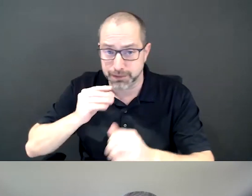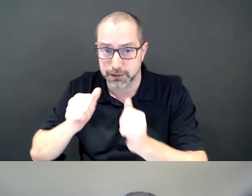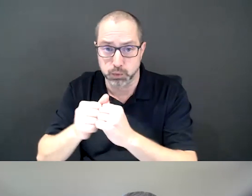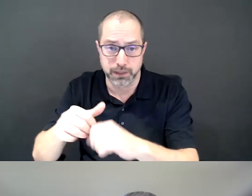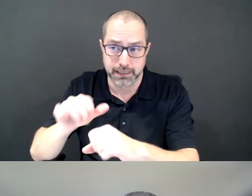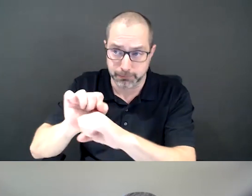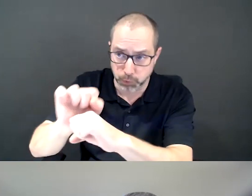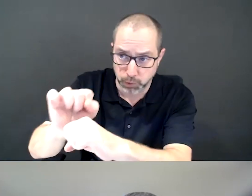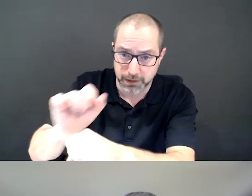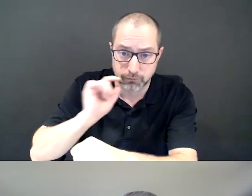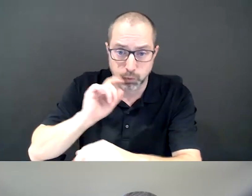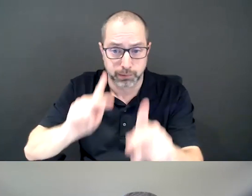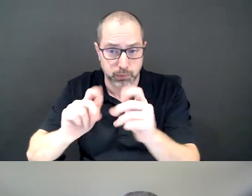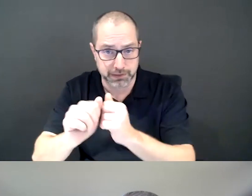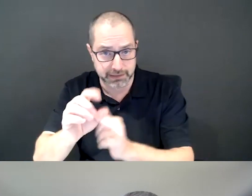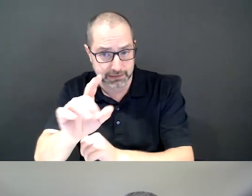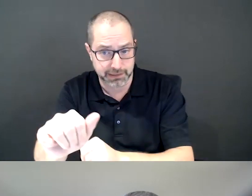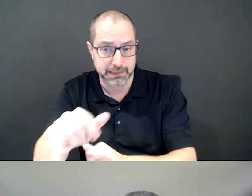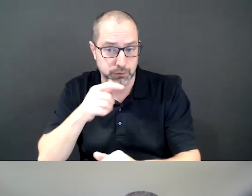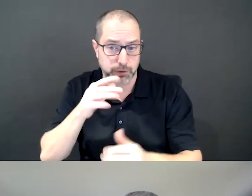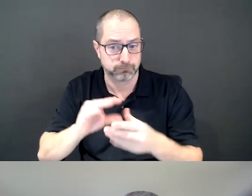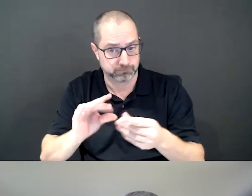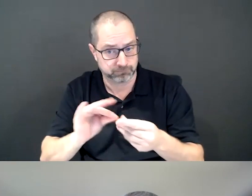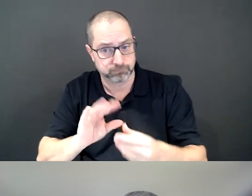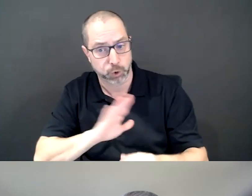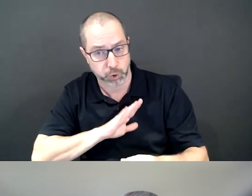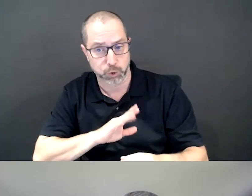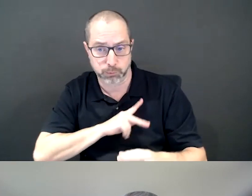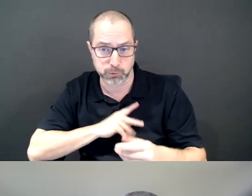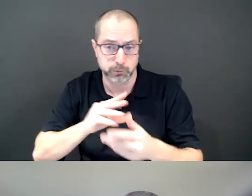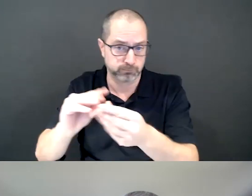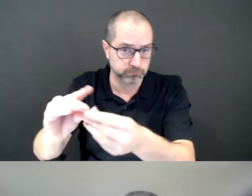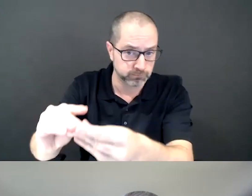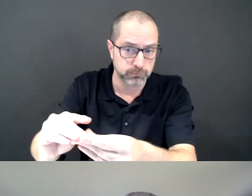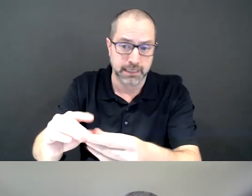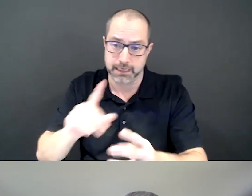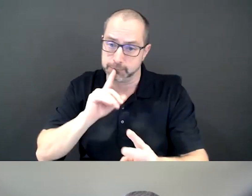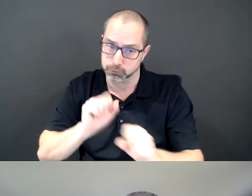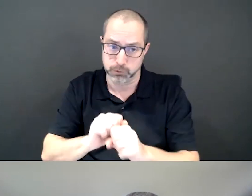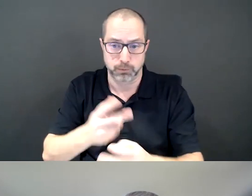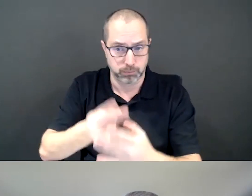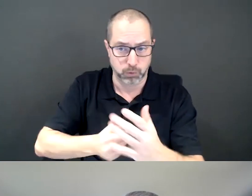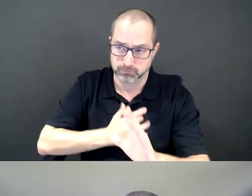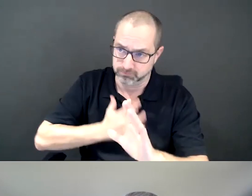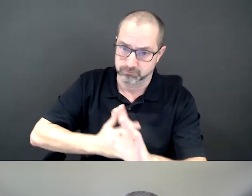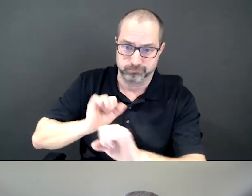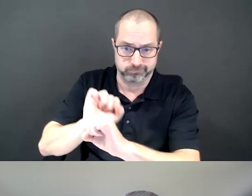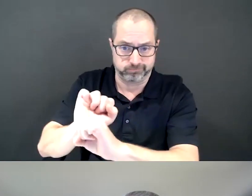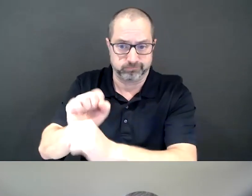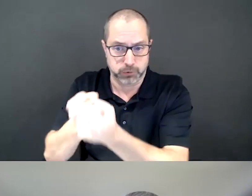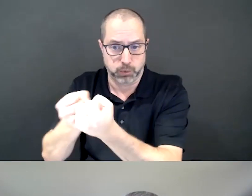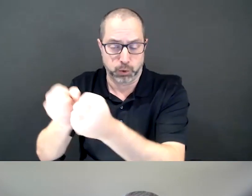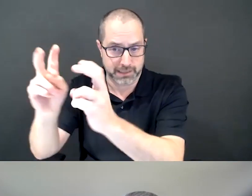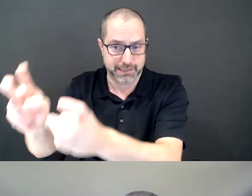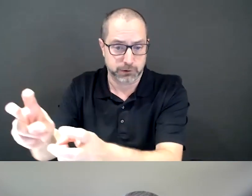with disabilities that she'll speak to, and she's very committed on the issues. So between these two distinguished Canadians, I think we're going to